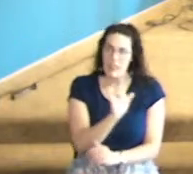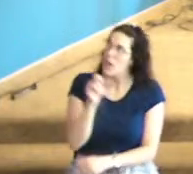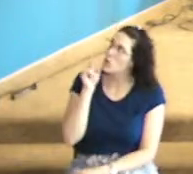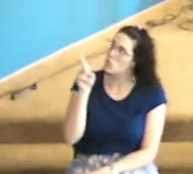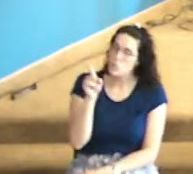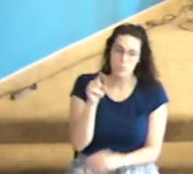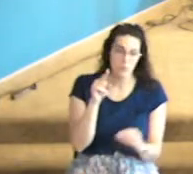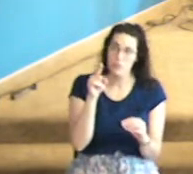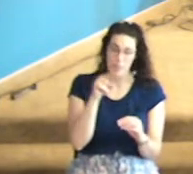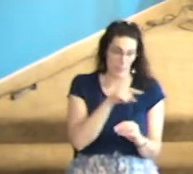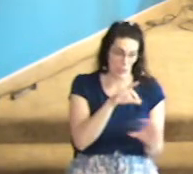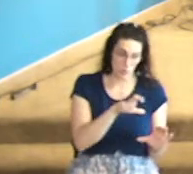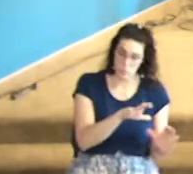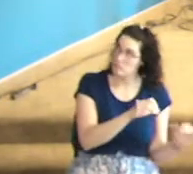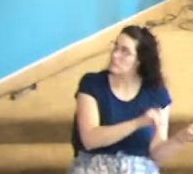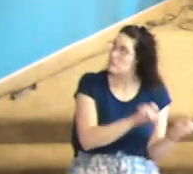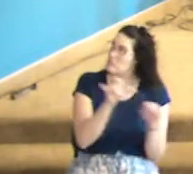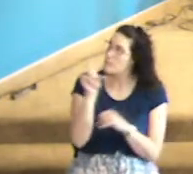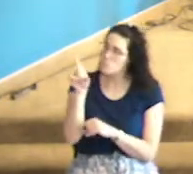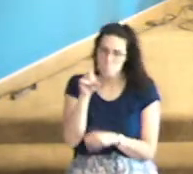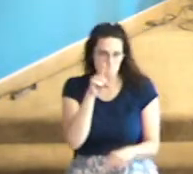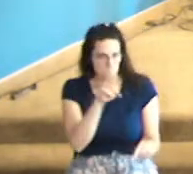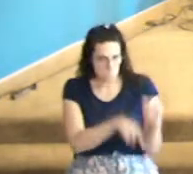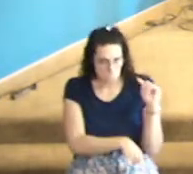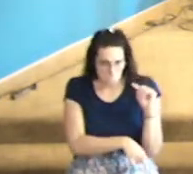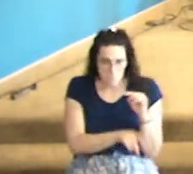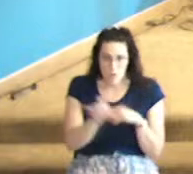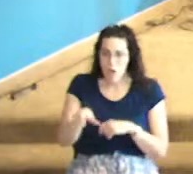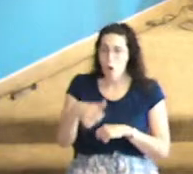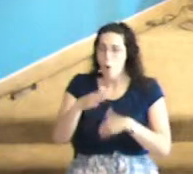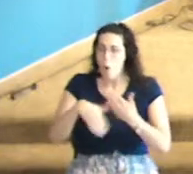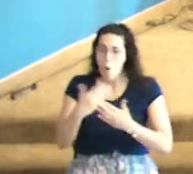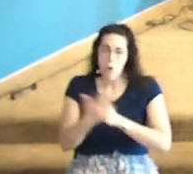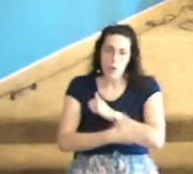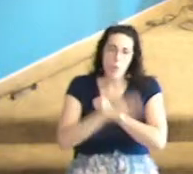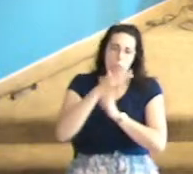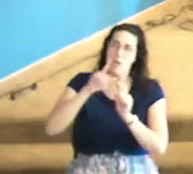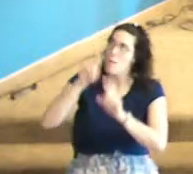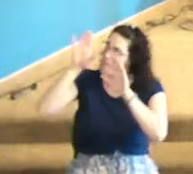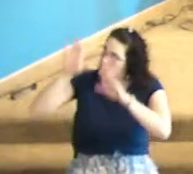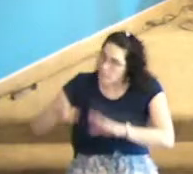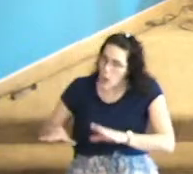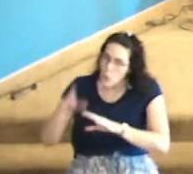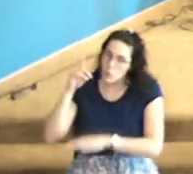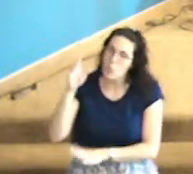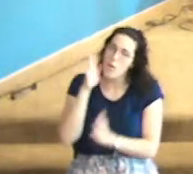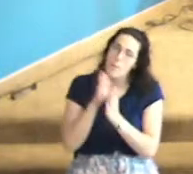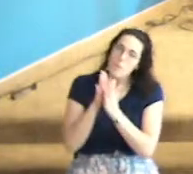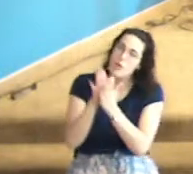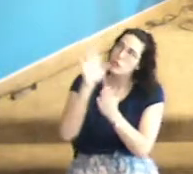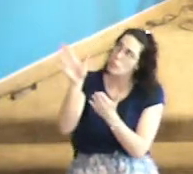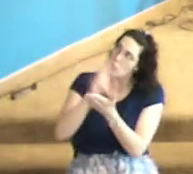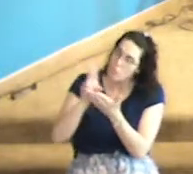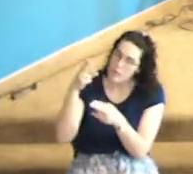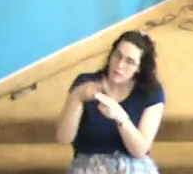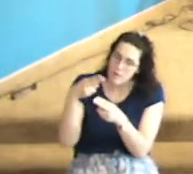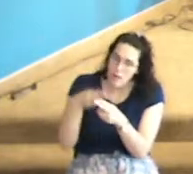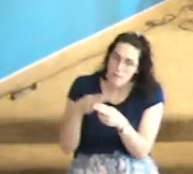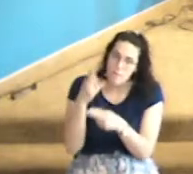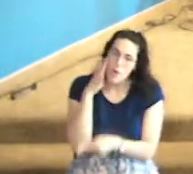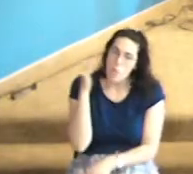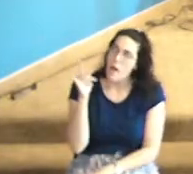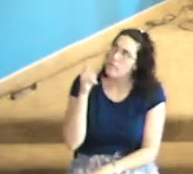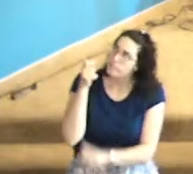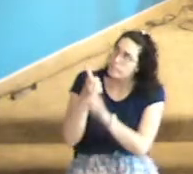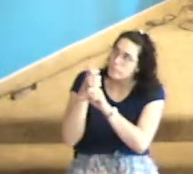None can do what you do. All the nations you made will come and bow before you, Lord. They will praise your holy name, for you